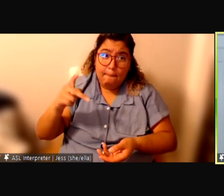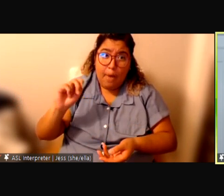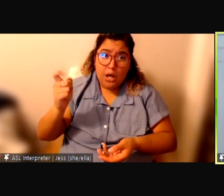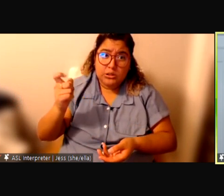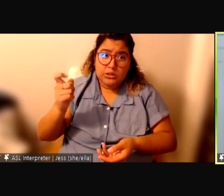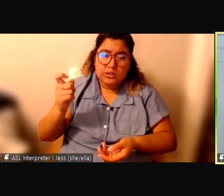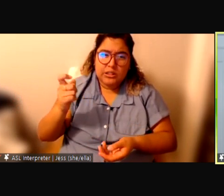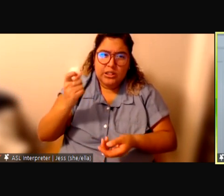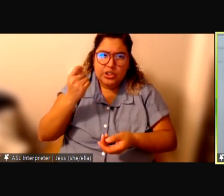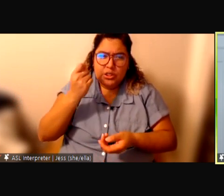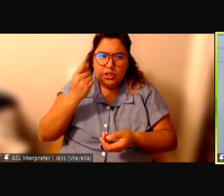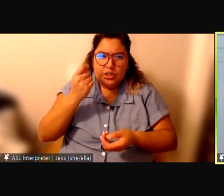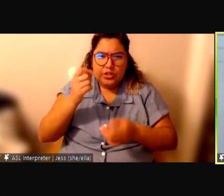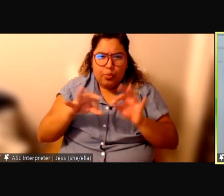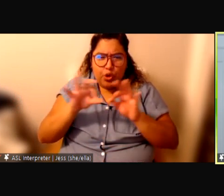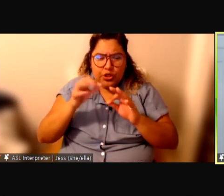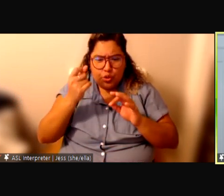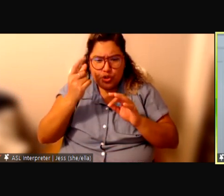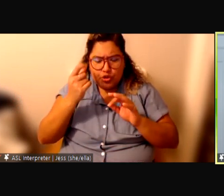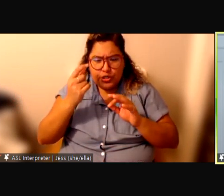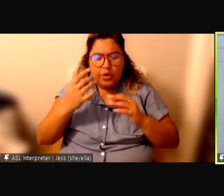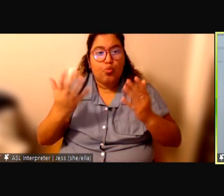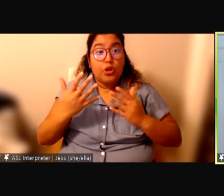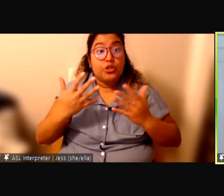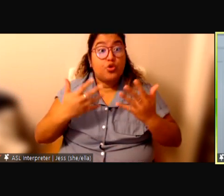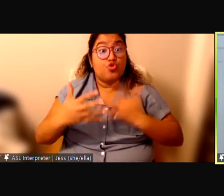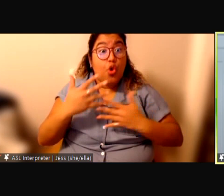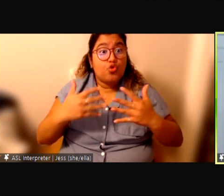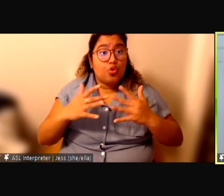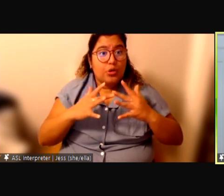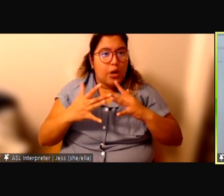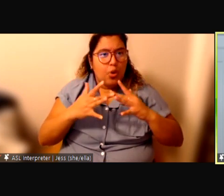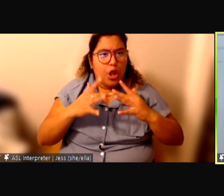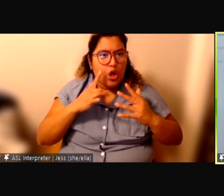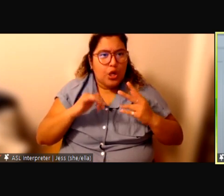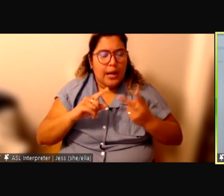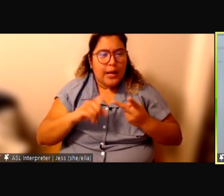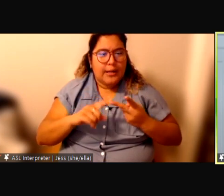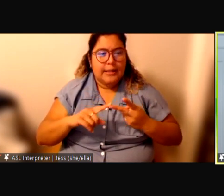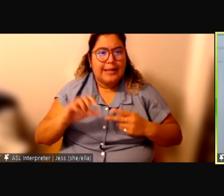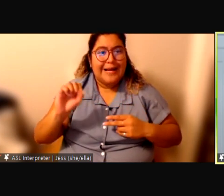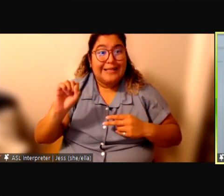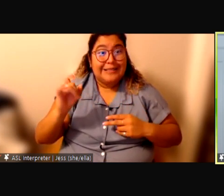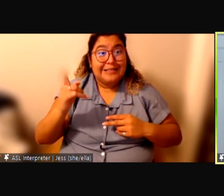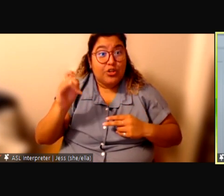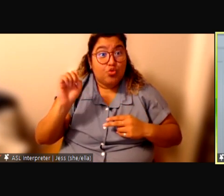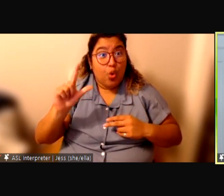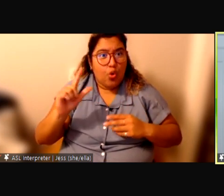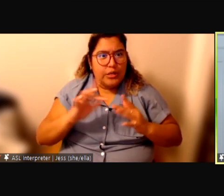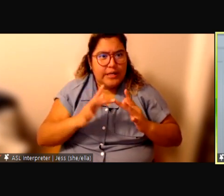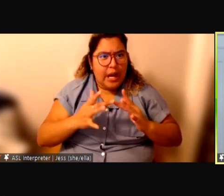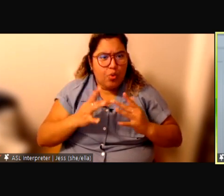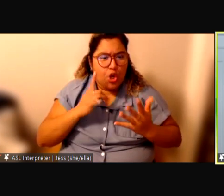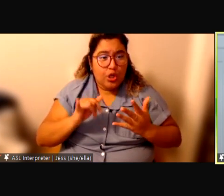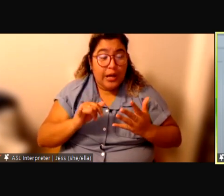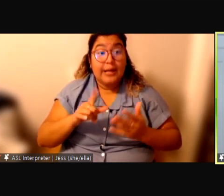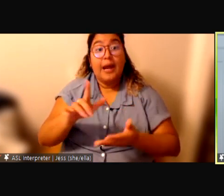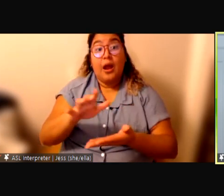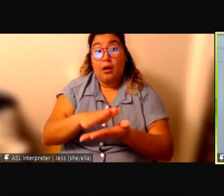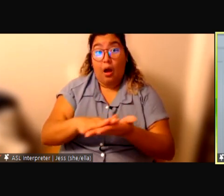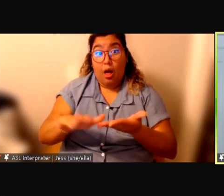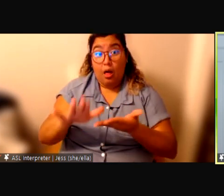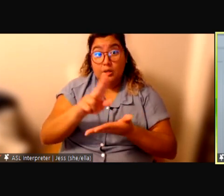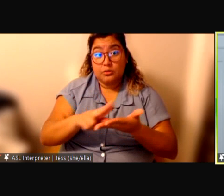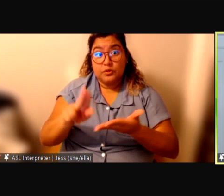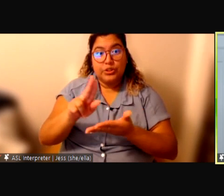social networks and sexual networks, and those are obviously going to be different on college campuses than they are off of college campuses. So I think there's still a lot for us